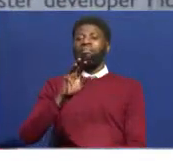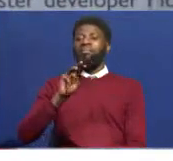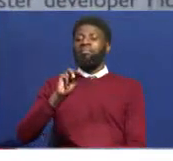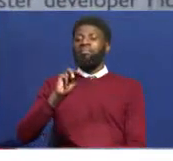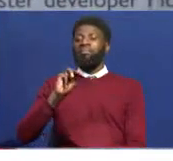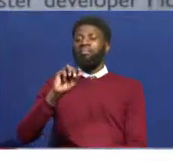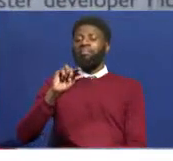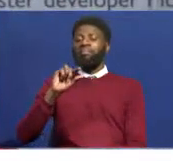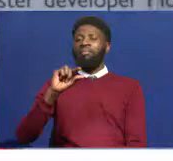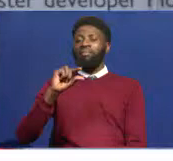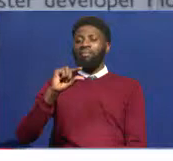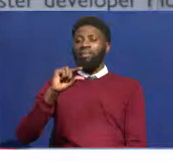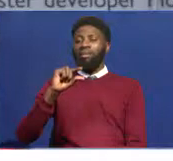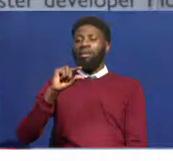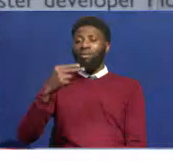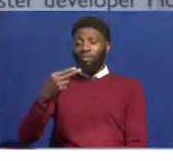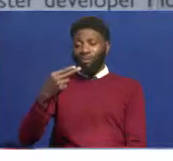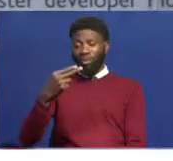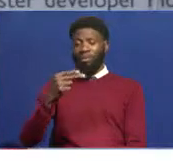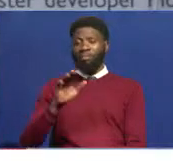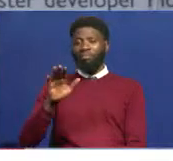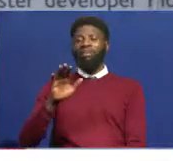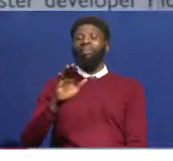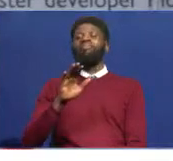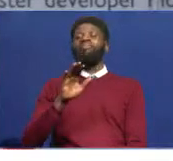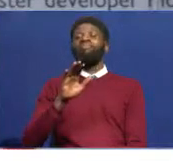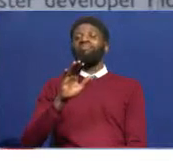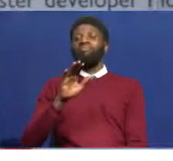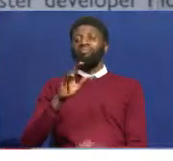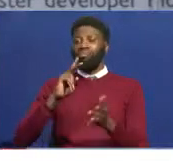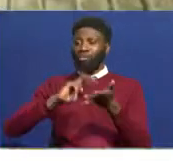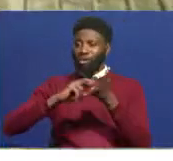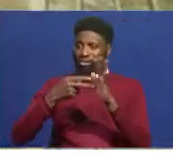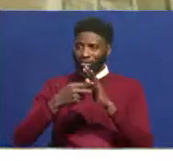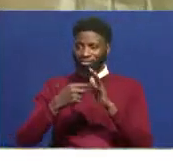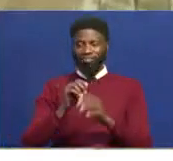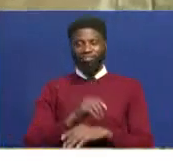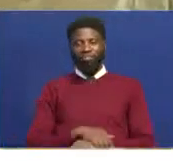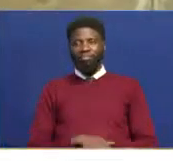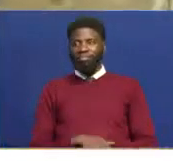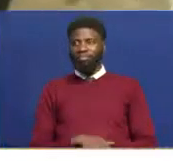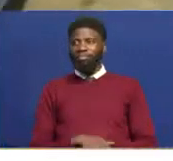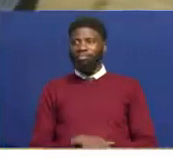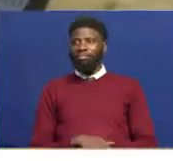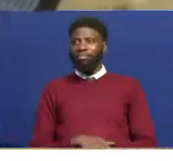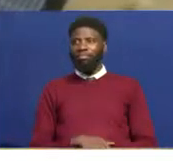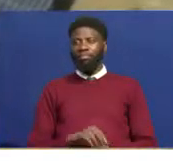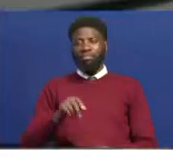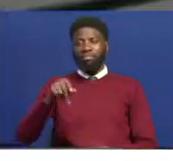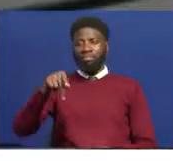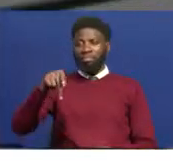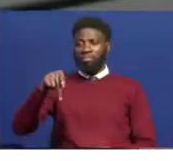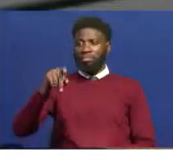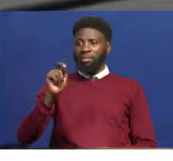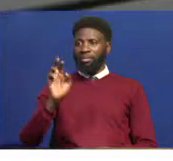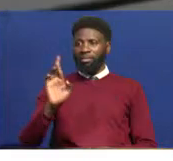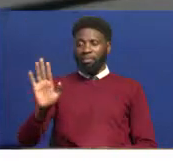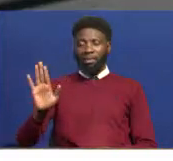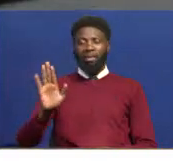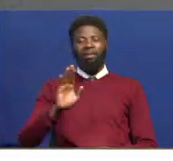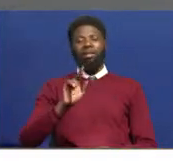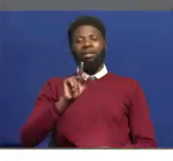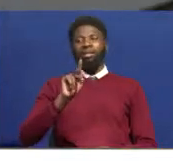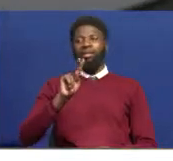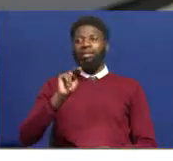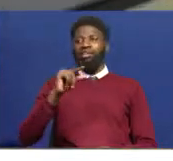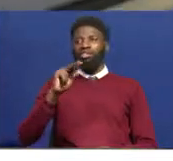PV project and are currently closing the initial project preparation works. According to Peter Njenga, KenGen's managing director,